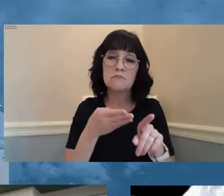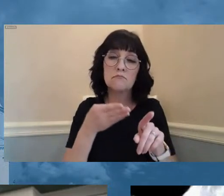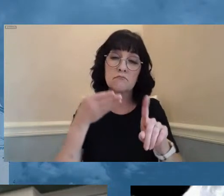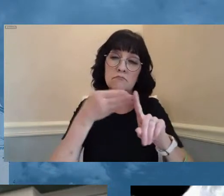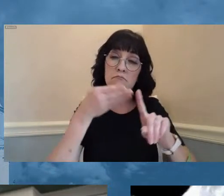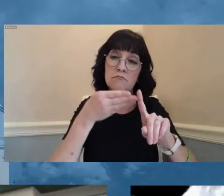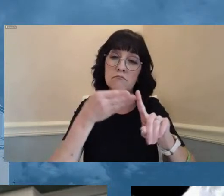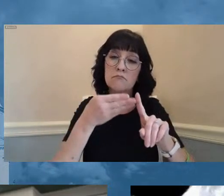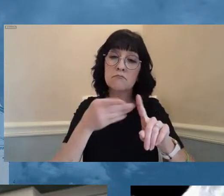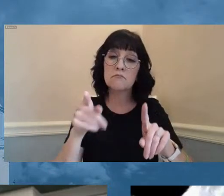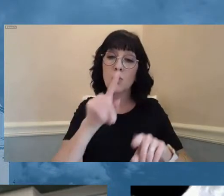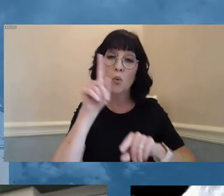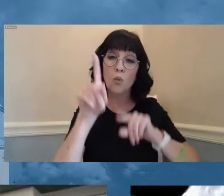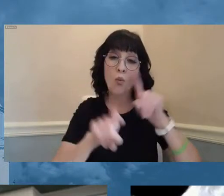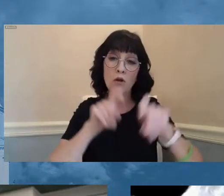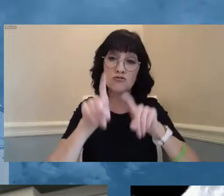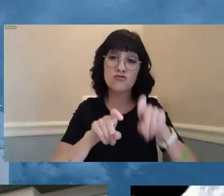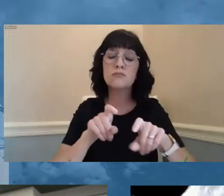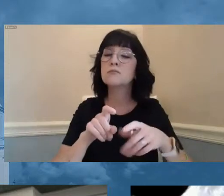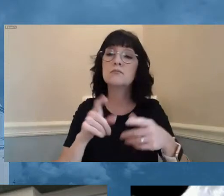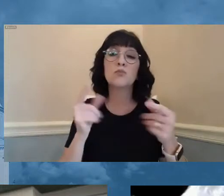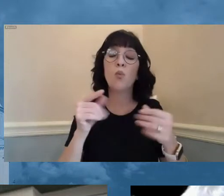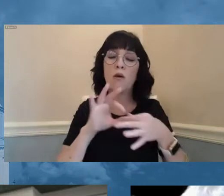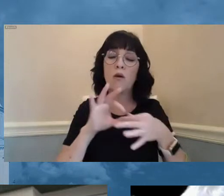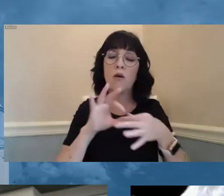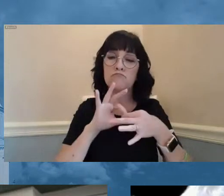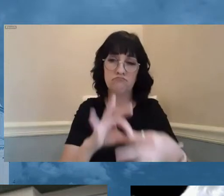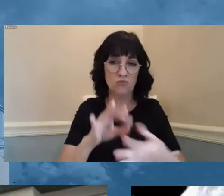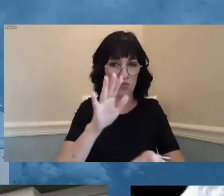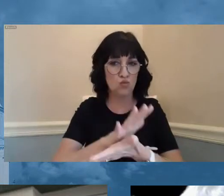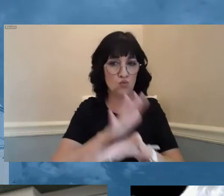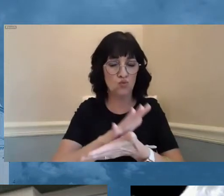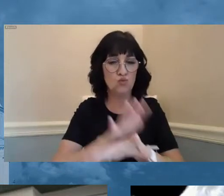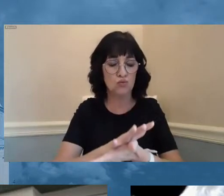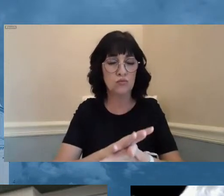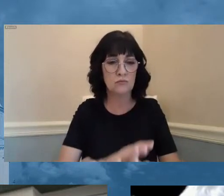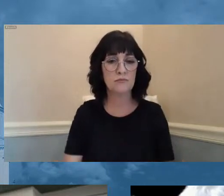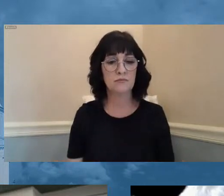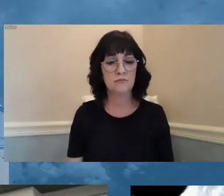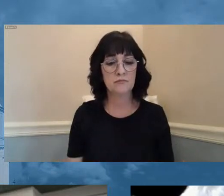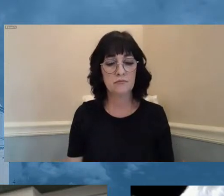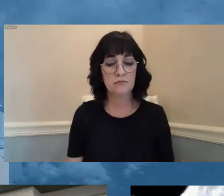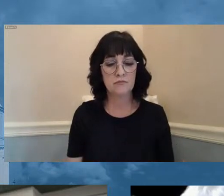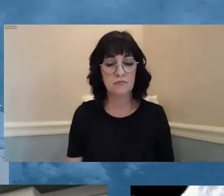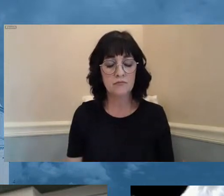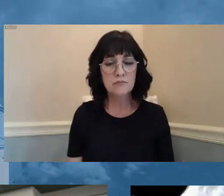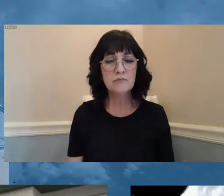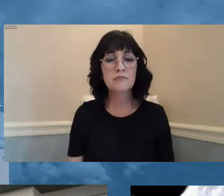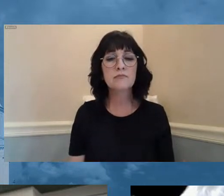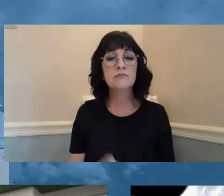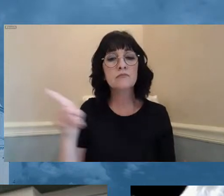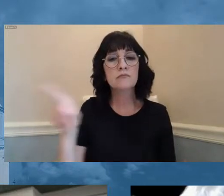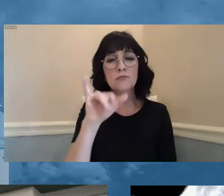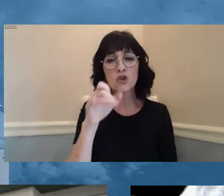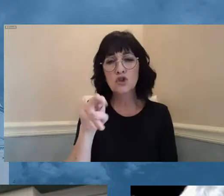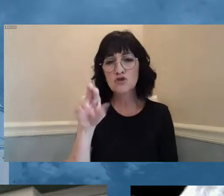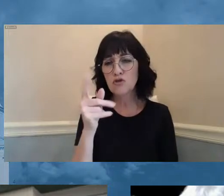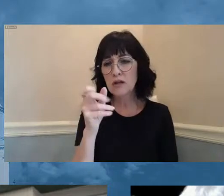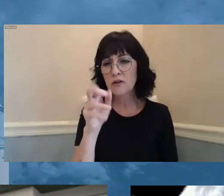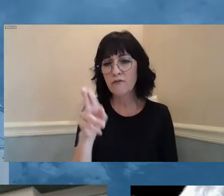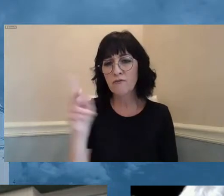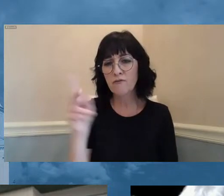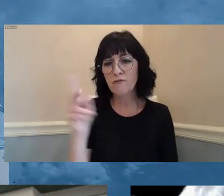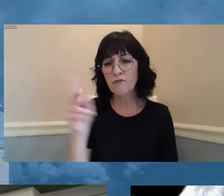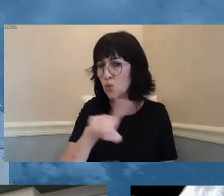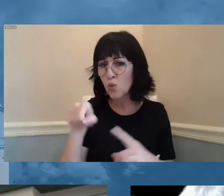comments, and also from Jennifer and Jen in the pre-submitted questions. Essentially boils down to this question from Jennifer: when will our students be